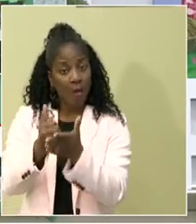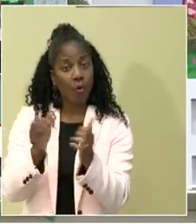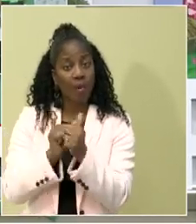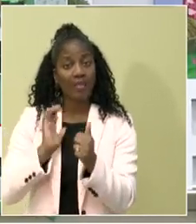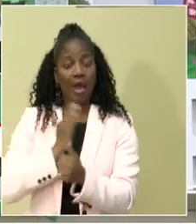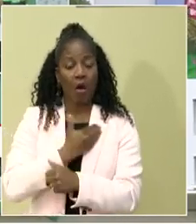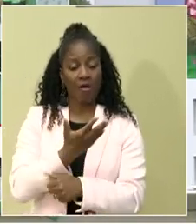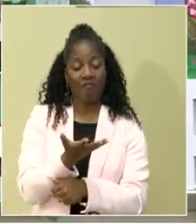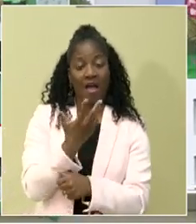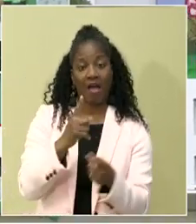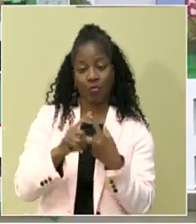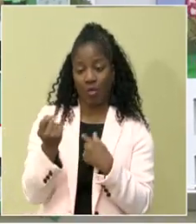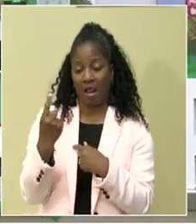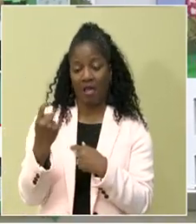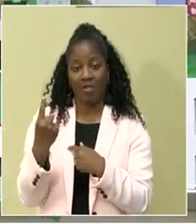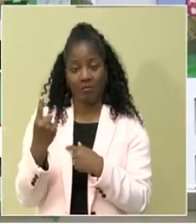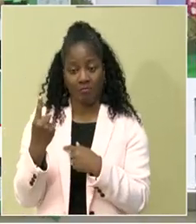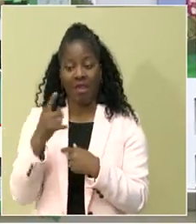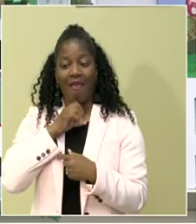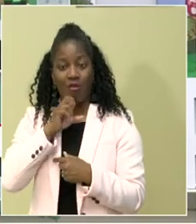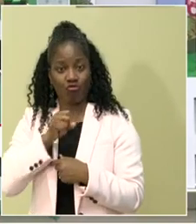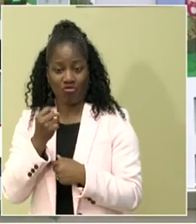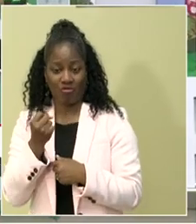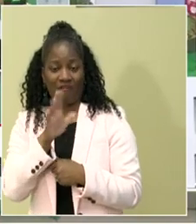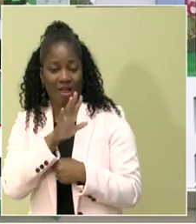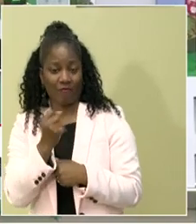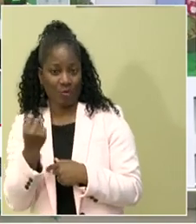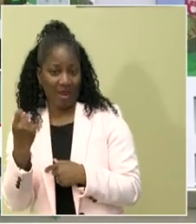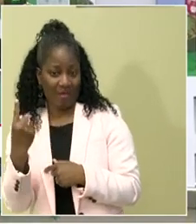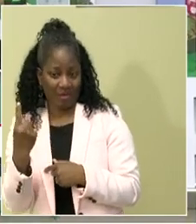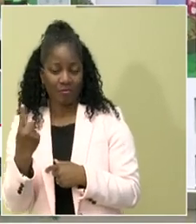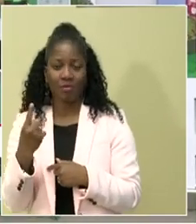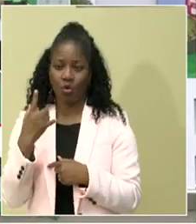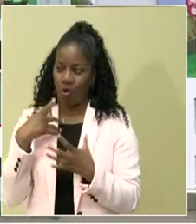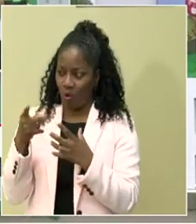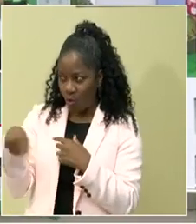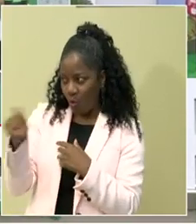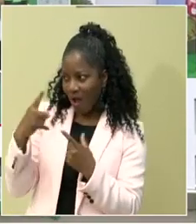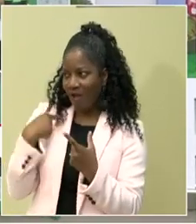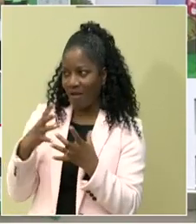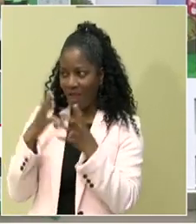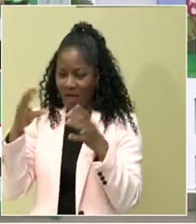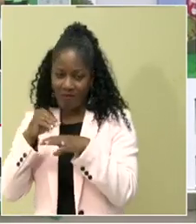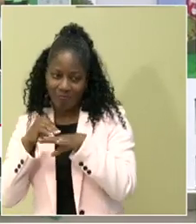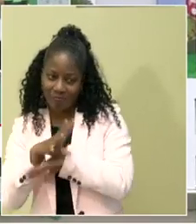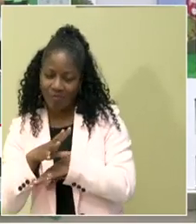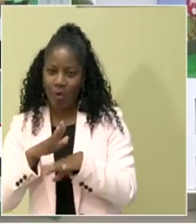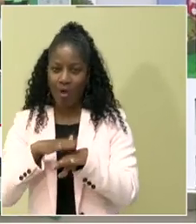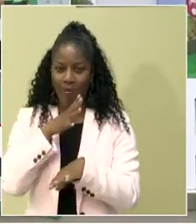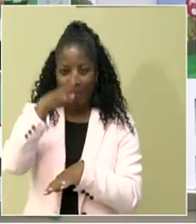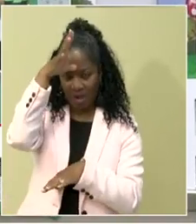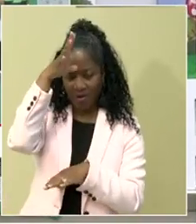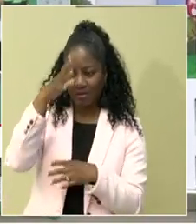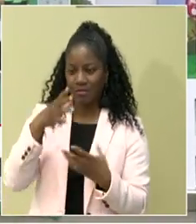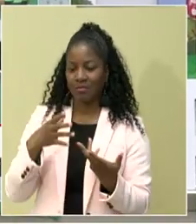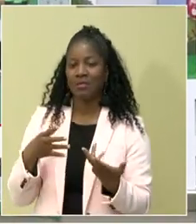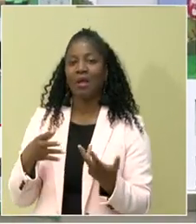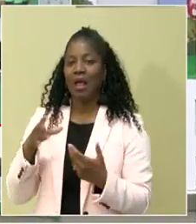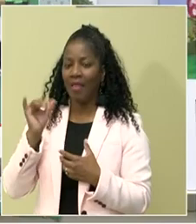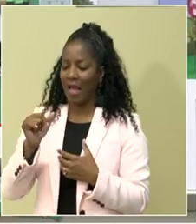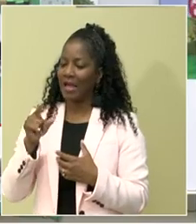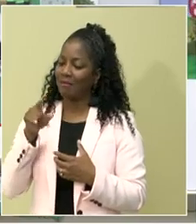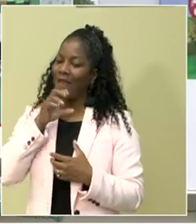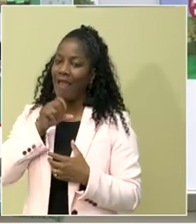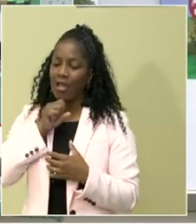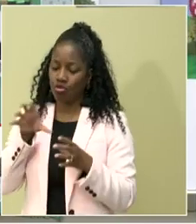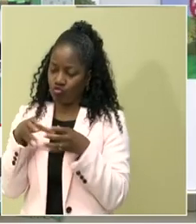to 11-year-olds. You will have a lot of influence on their parents. And the 5 to 11-year-olds is the